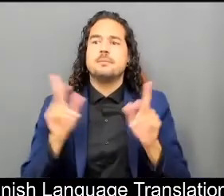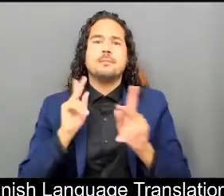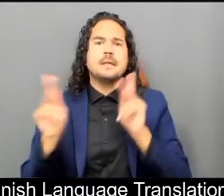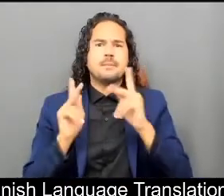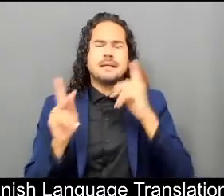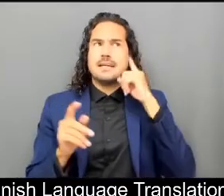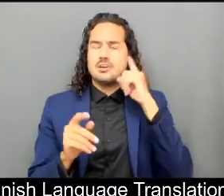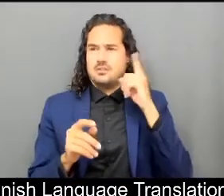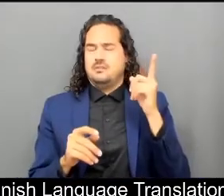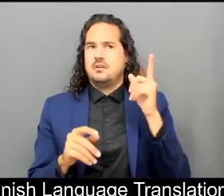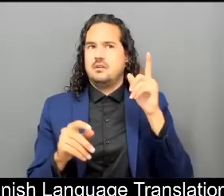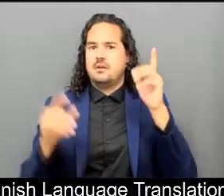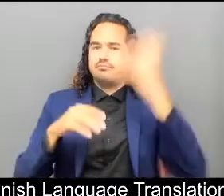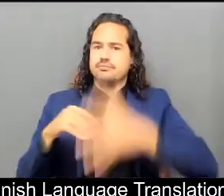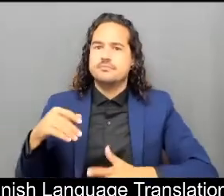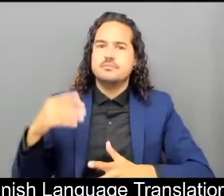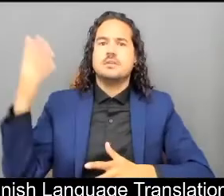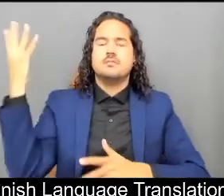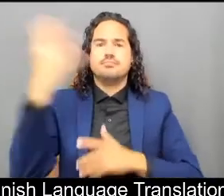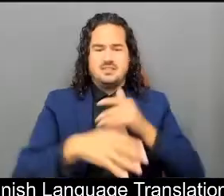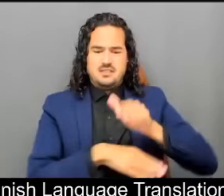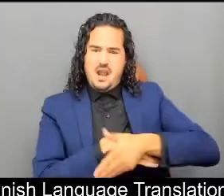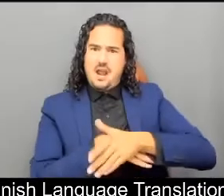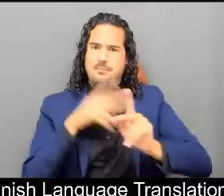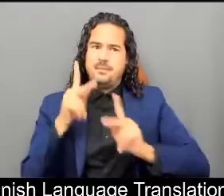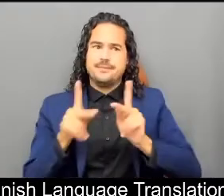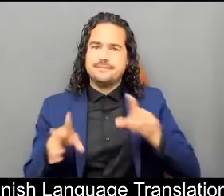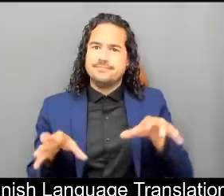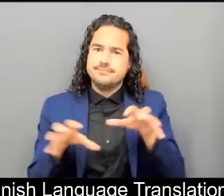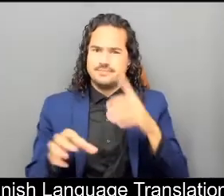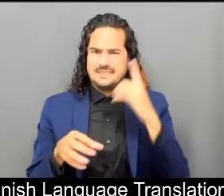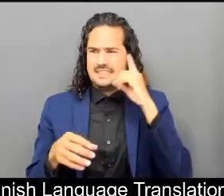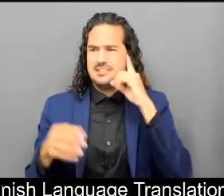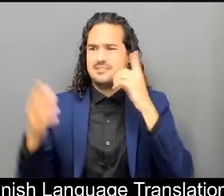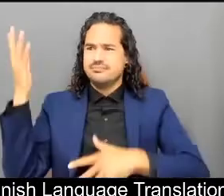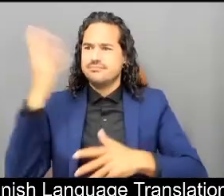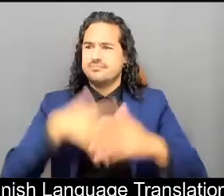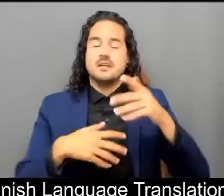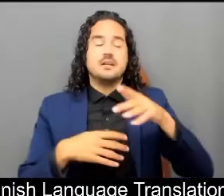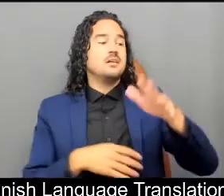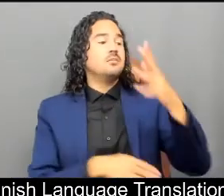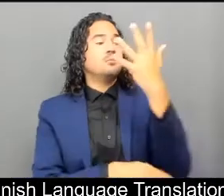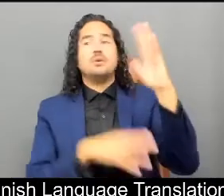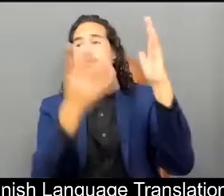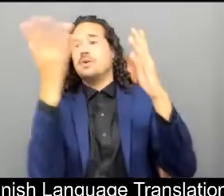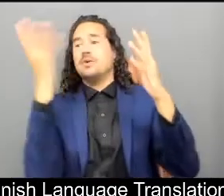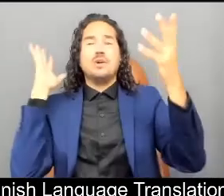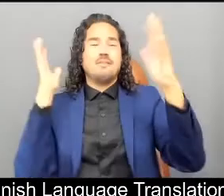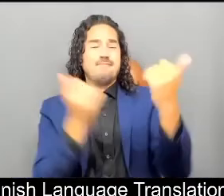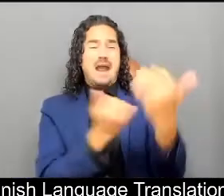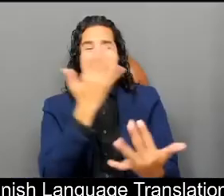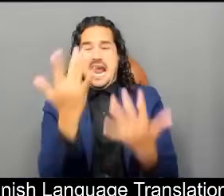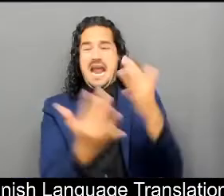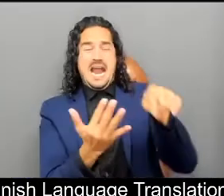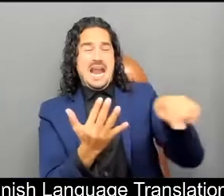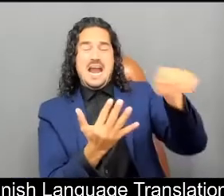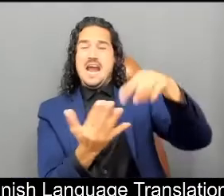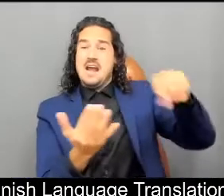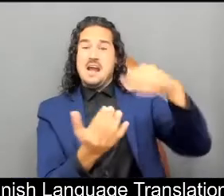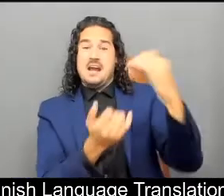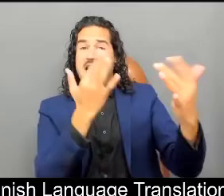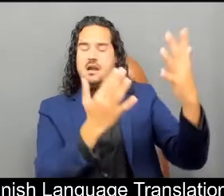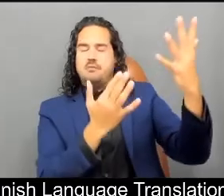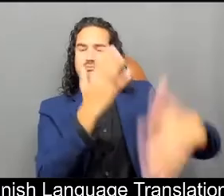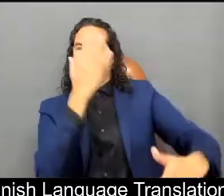fall. They fall across the road, they fall interior, where the fire's at and near the fire's edge.